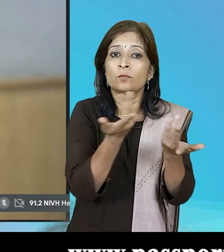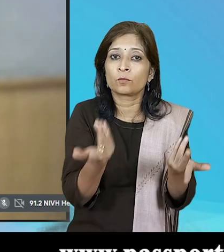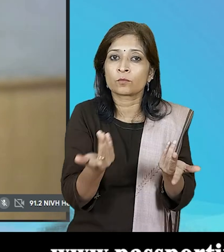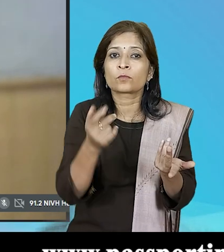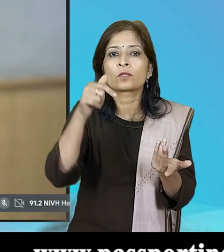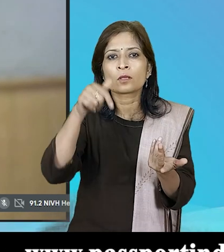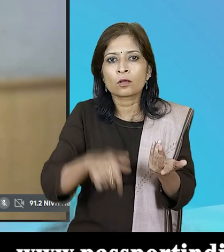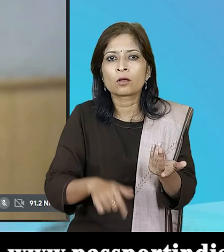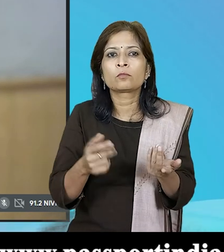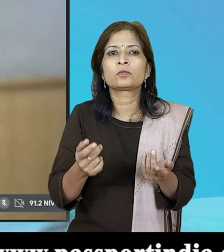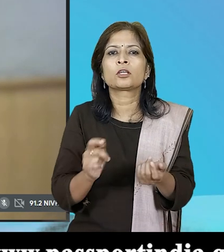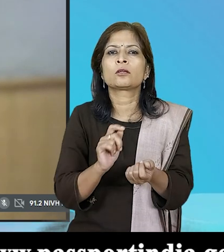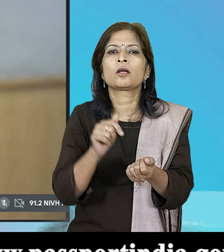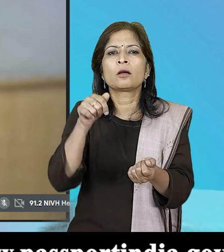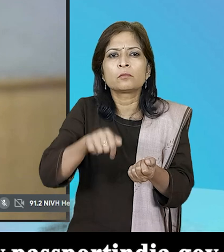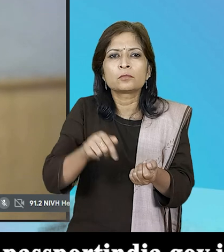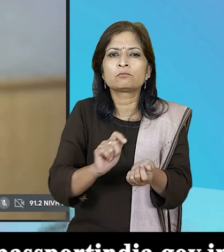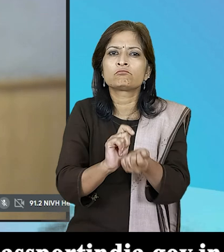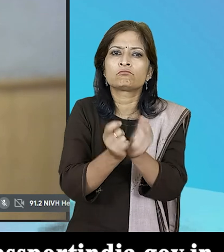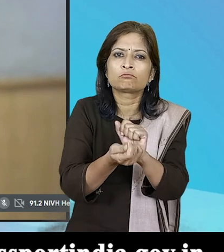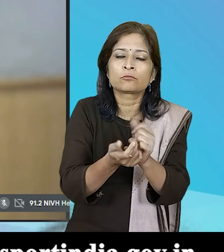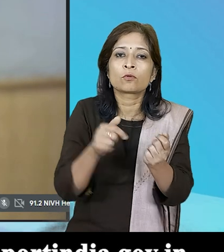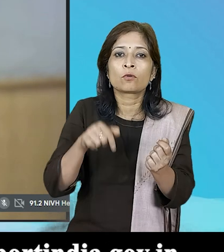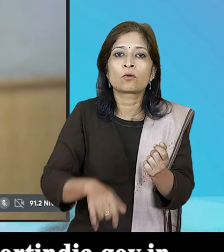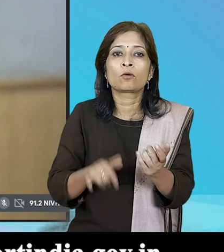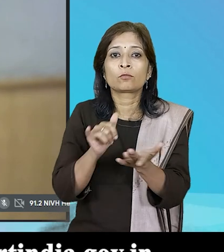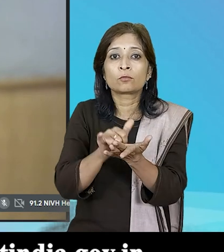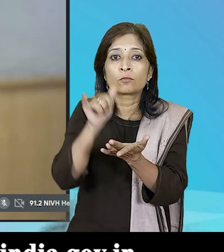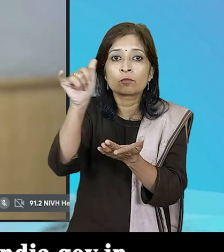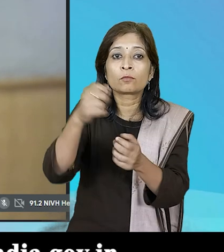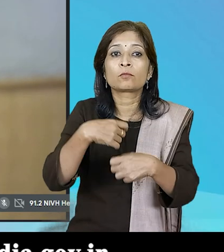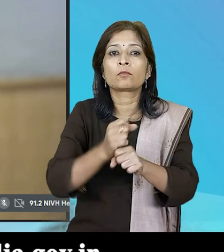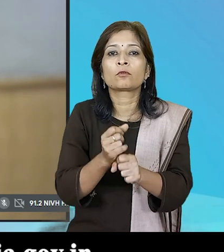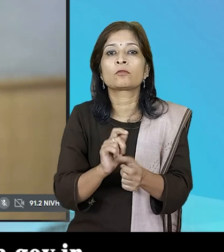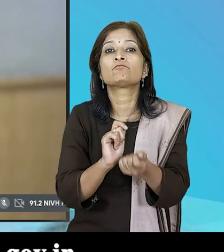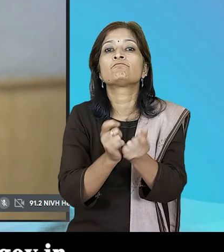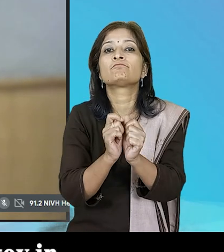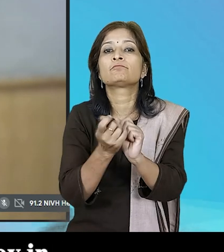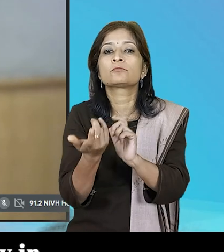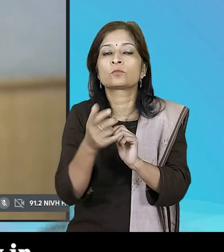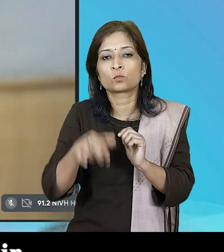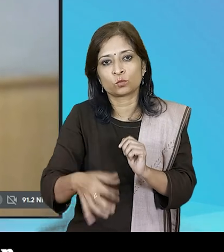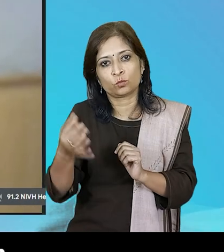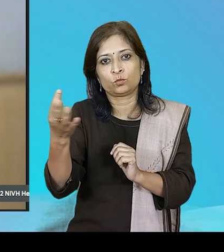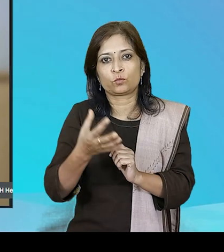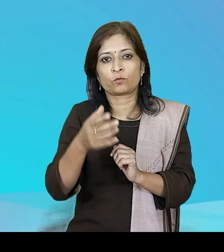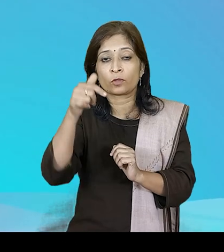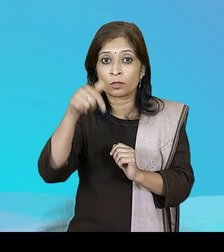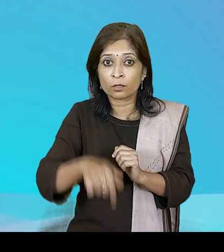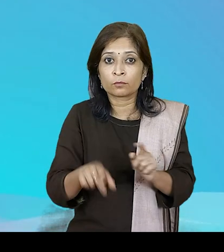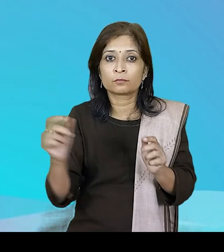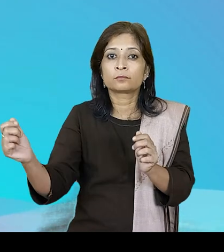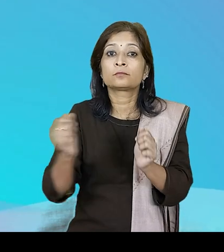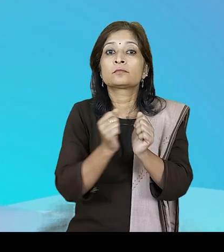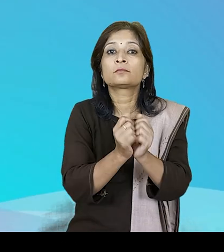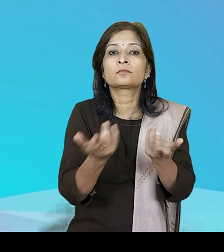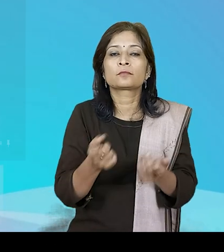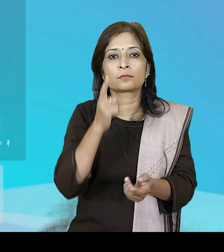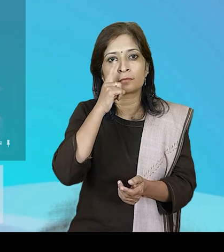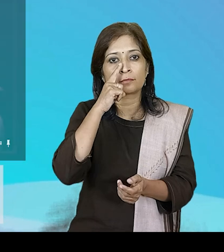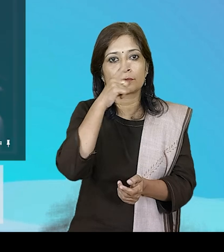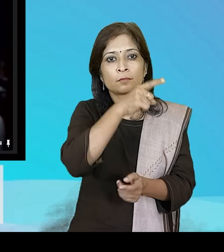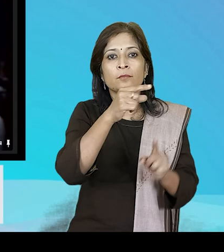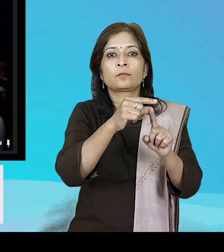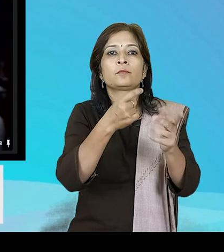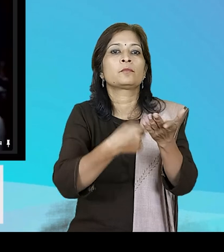for passport and the recent changes and updates in the passport regulations. To provide this information, we have with